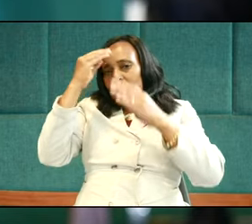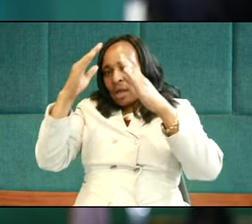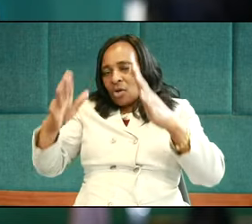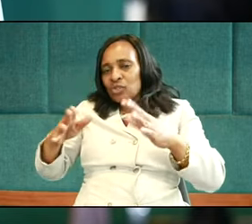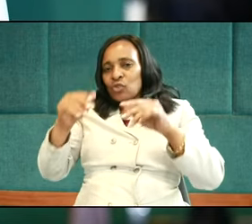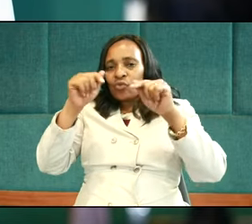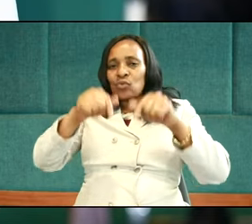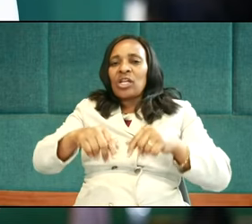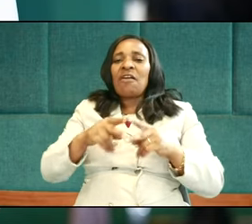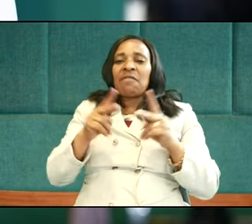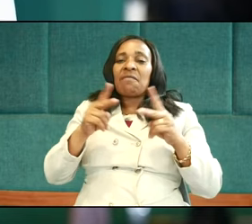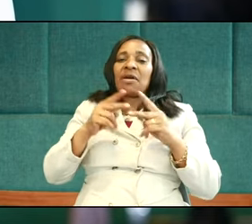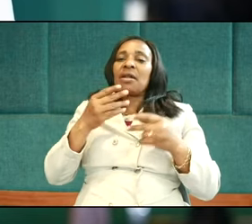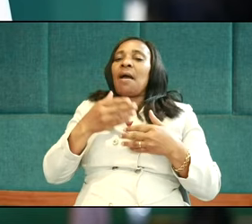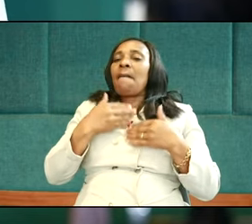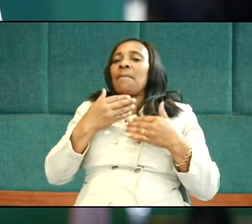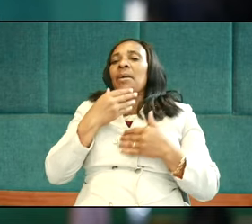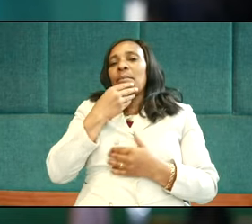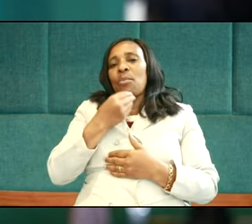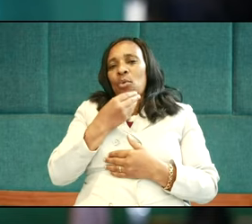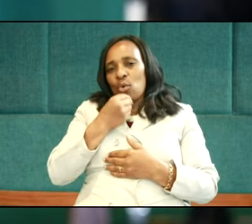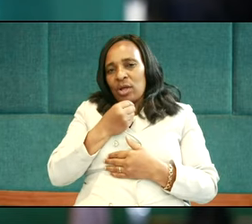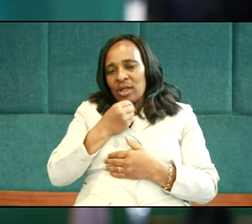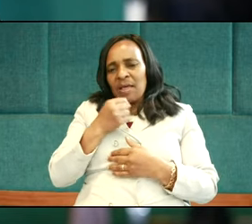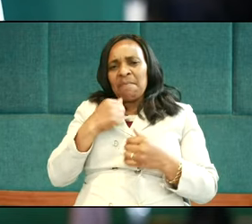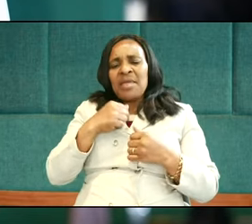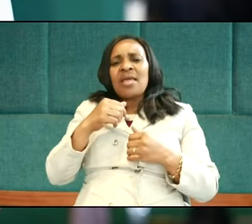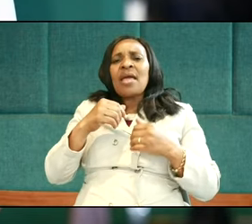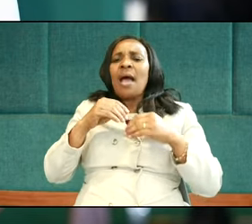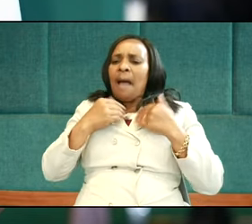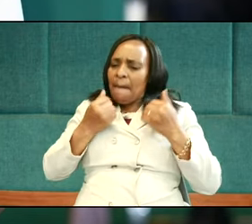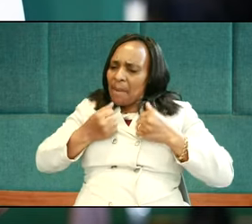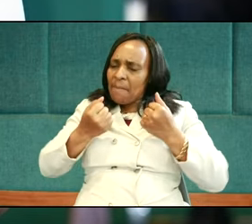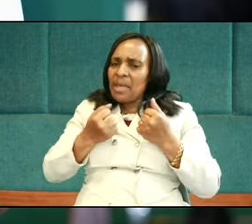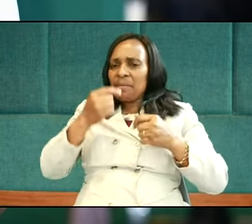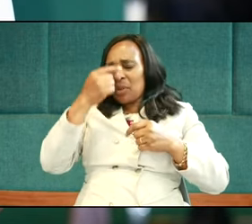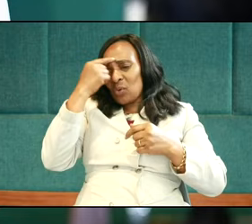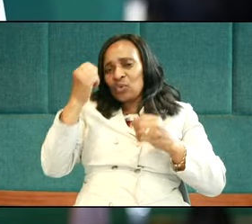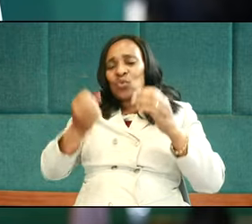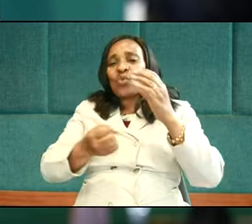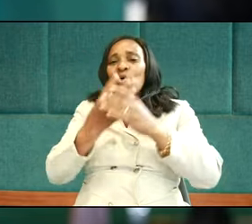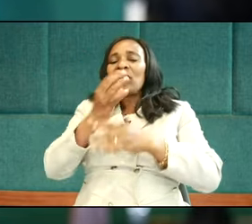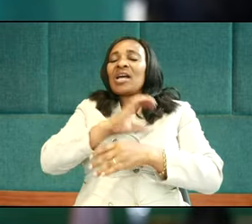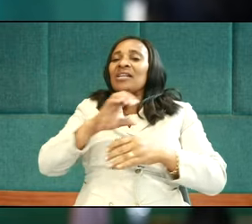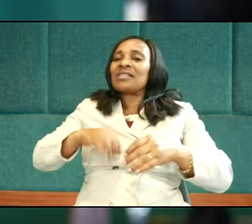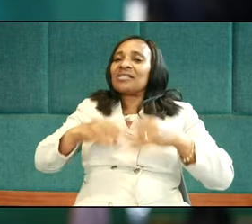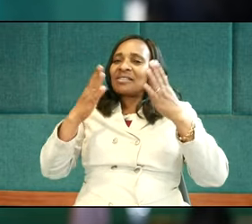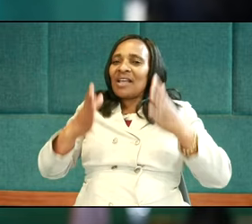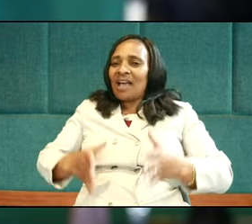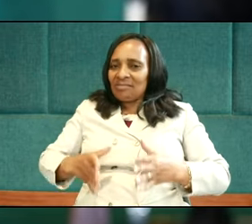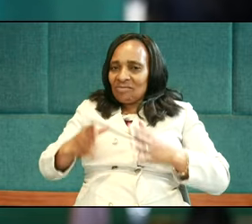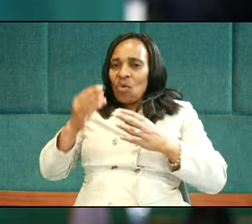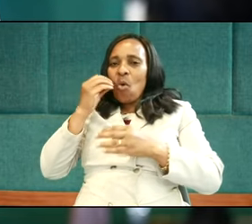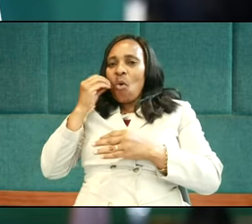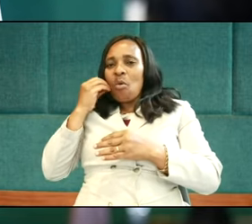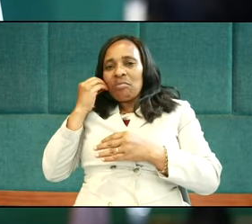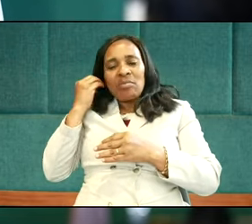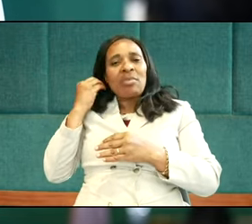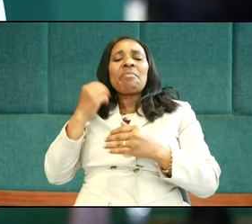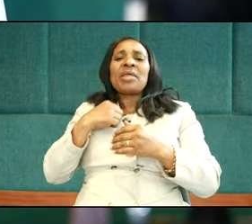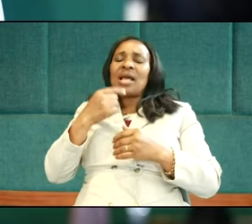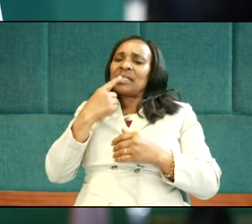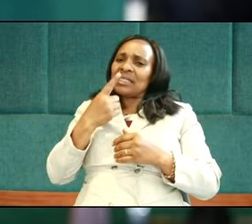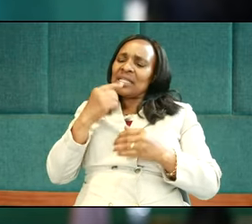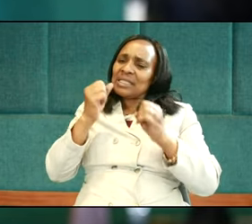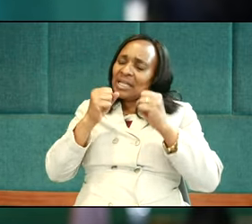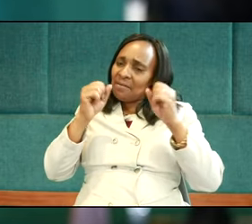a very happy boy. "I'm very happy because I am growing up in a Christian orphanage," he said. "I know who my Savior